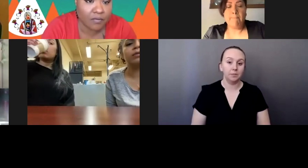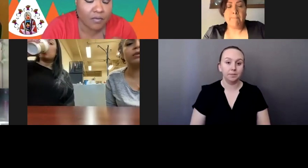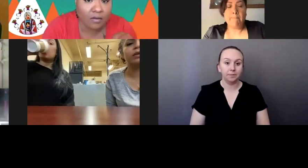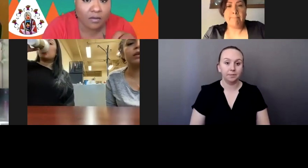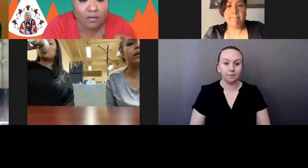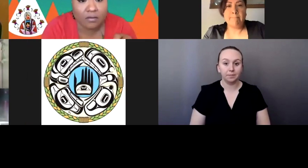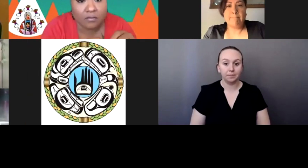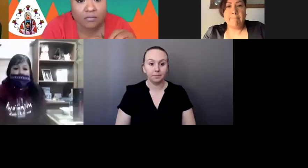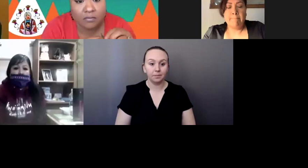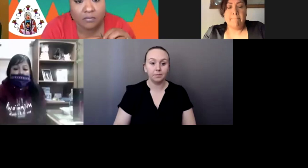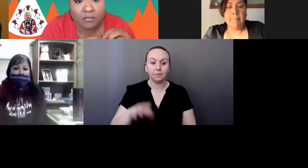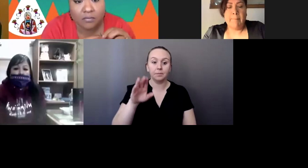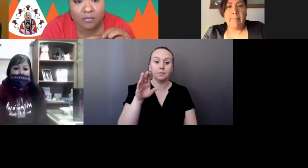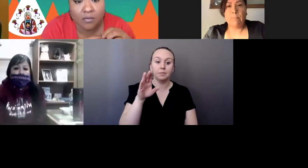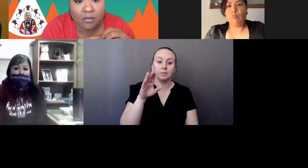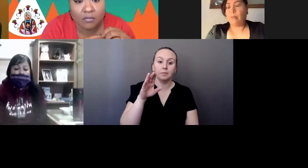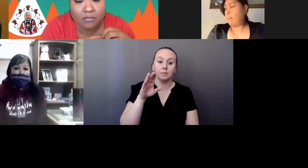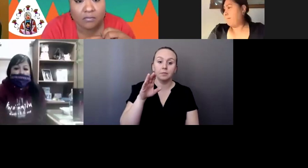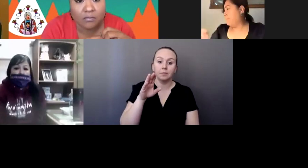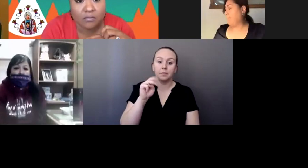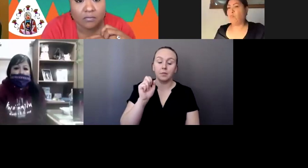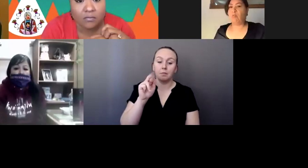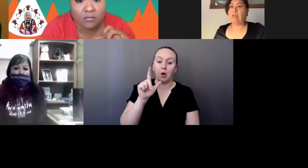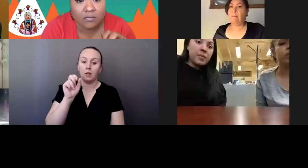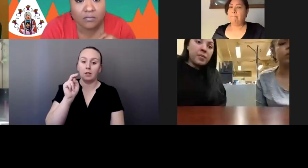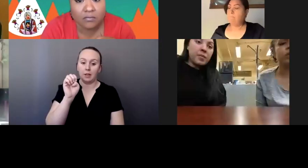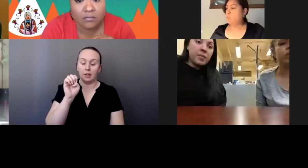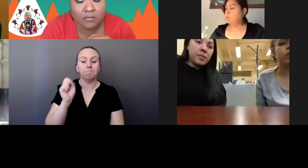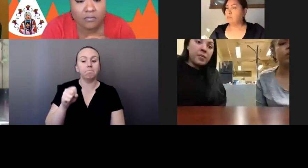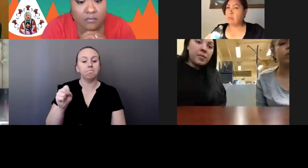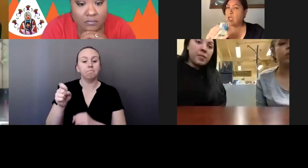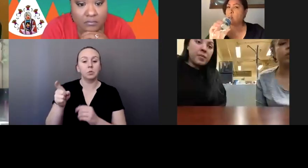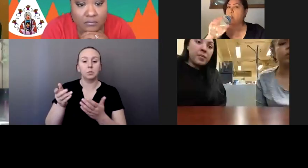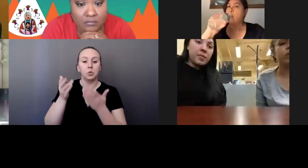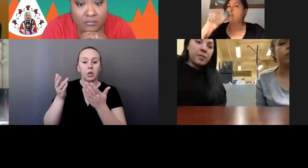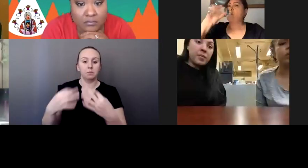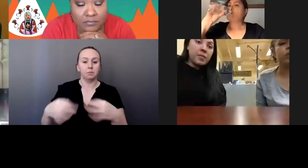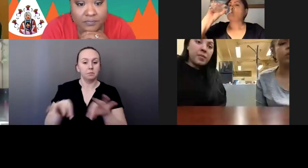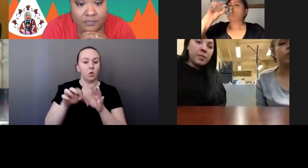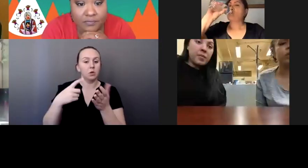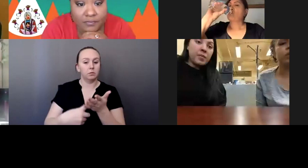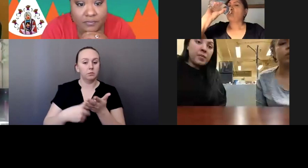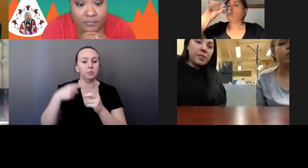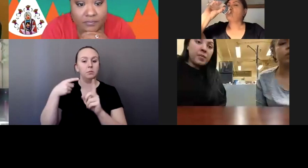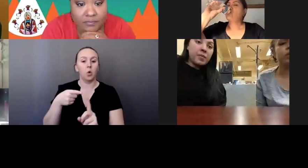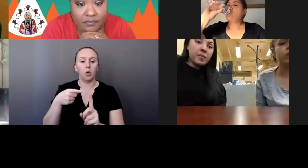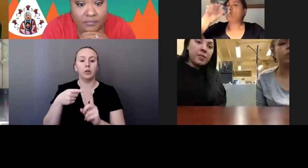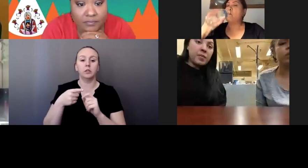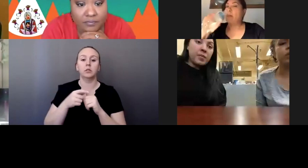Yeah. think that you bring up something that's really, um, pertinent is the fact that, um,